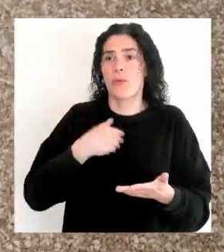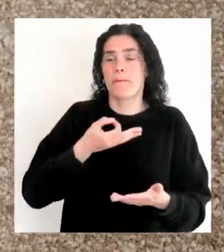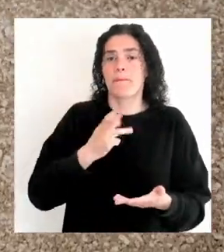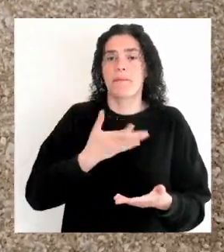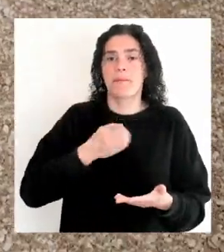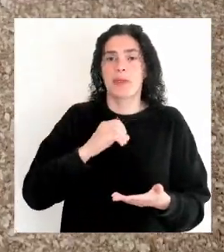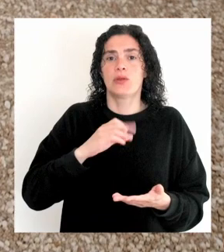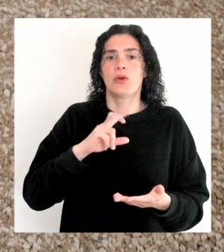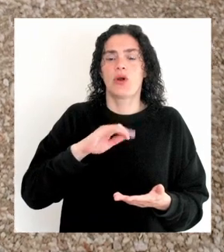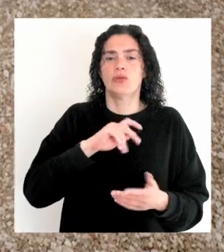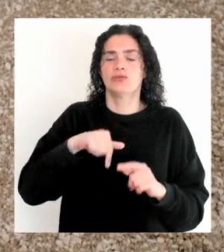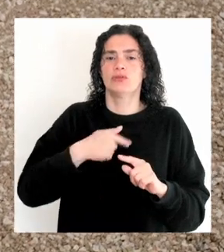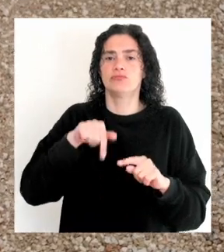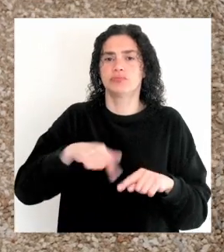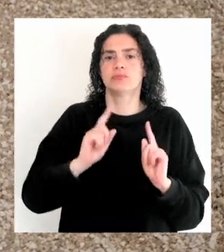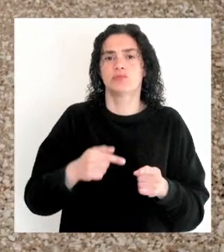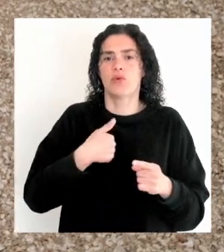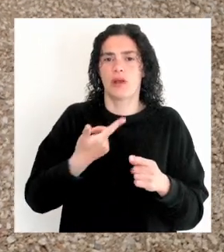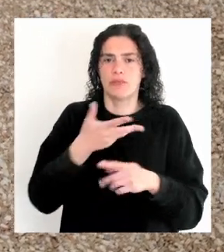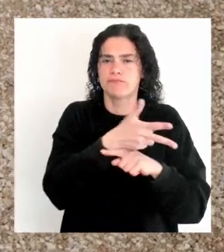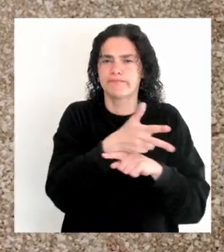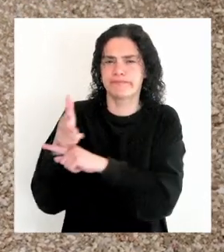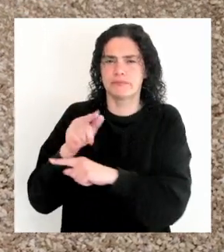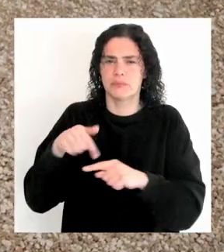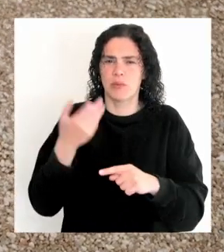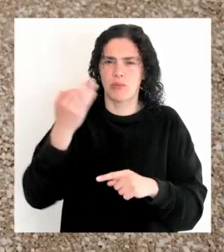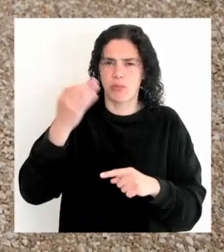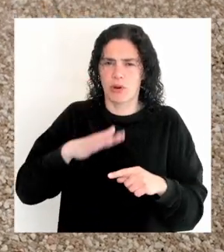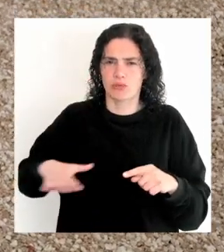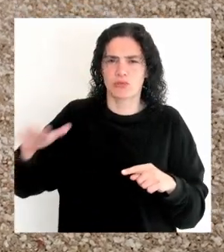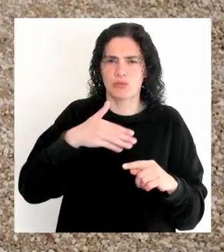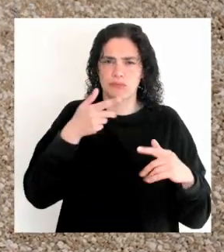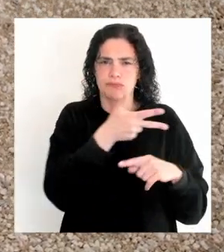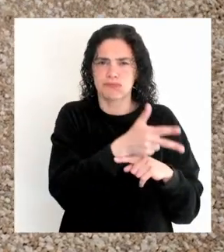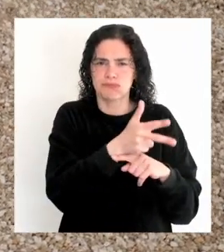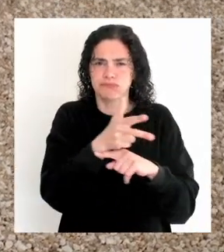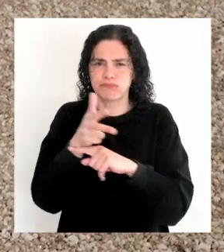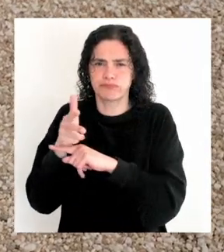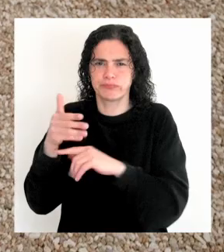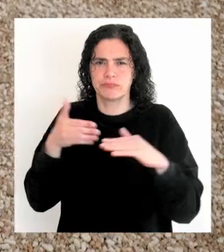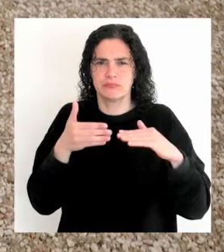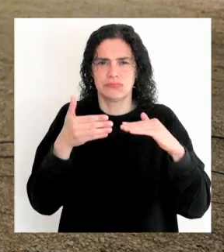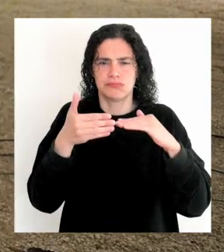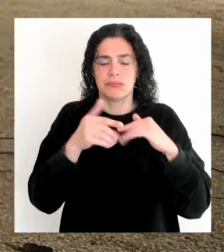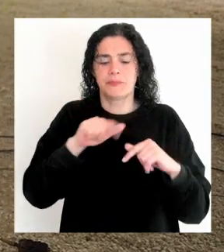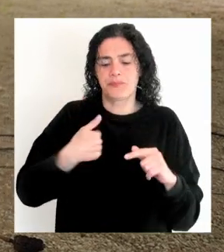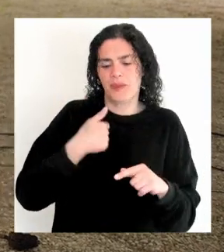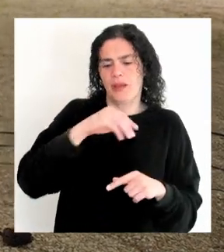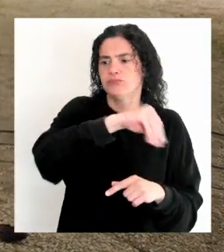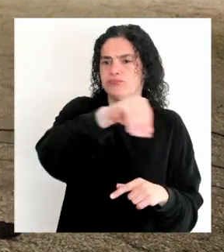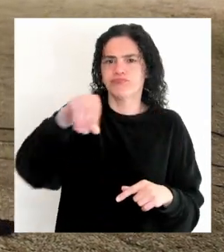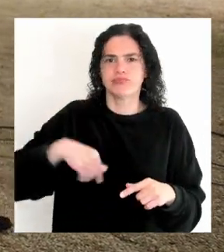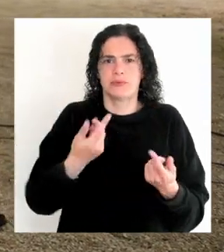Rocha, and it was back then that we recorded the harbor of Porto. We went to also a variety of locations that